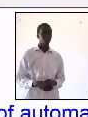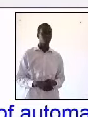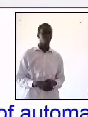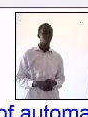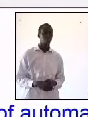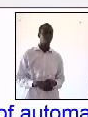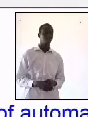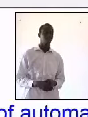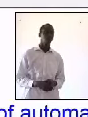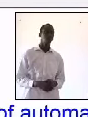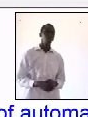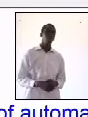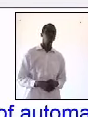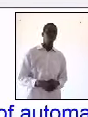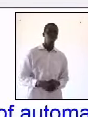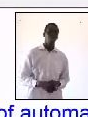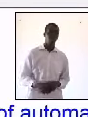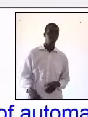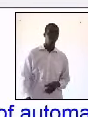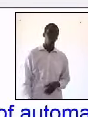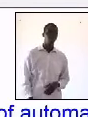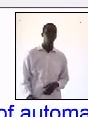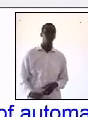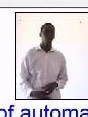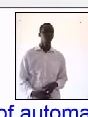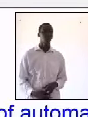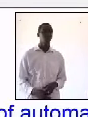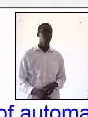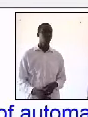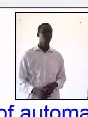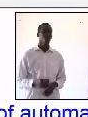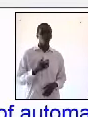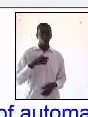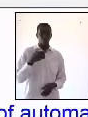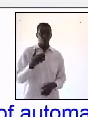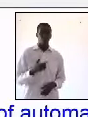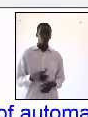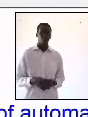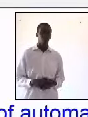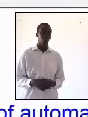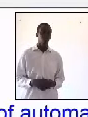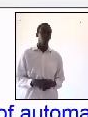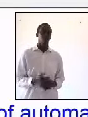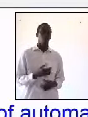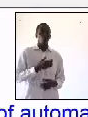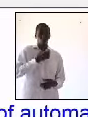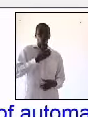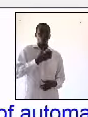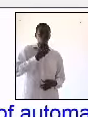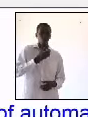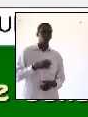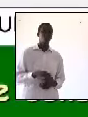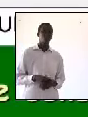blink, it's an example of what a reflex action. Jerking of what the knee.